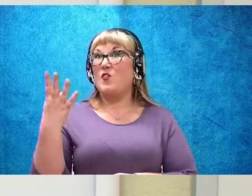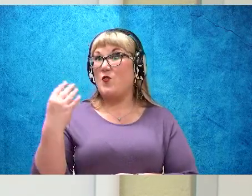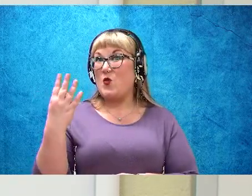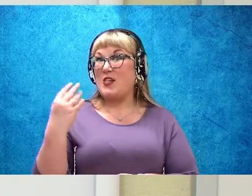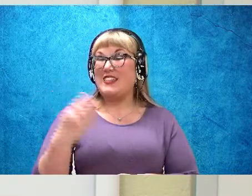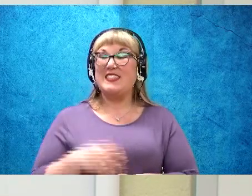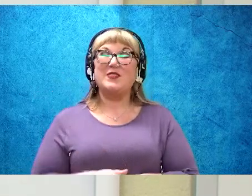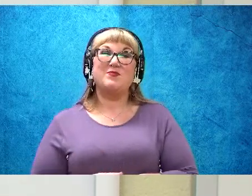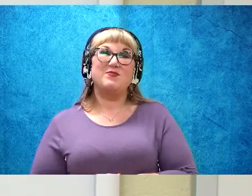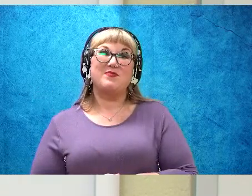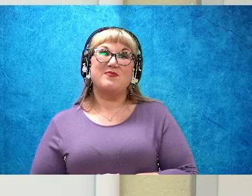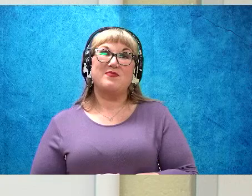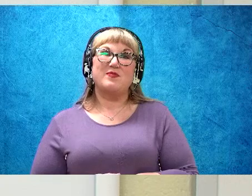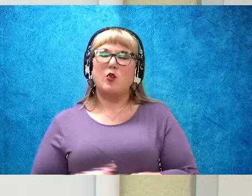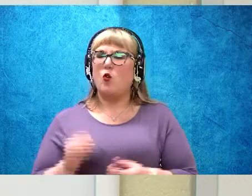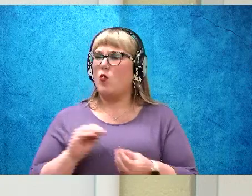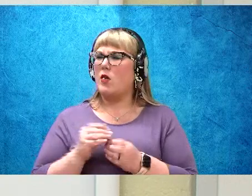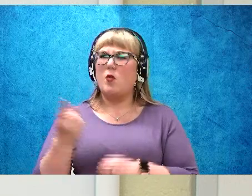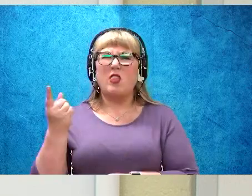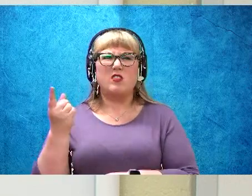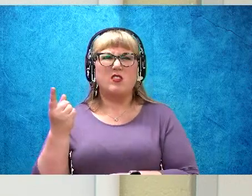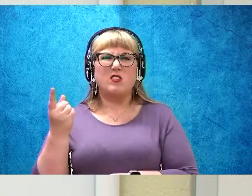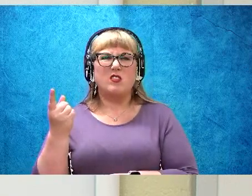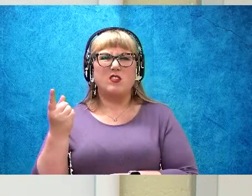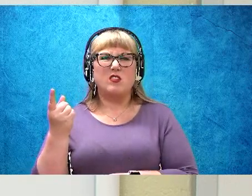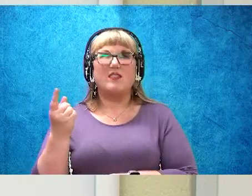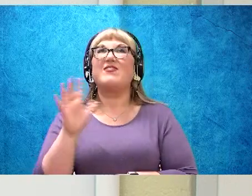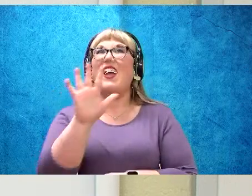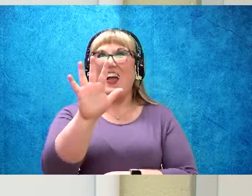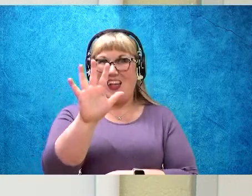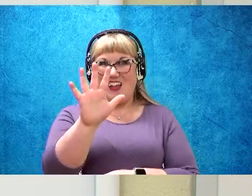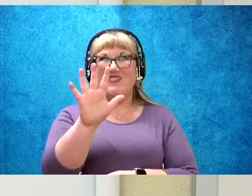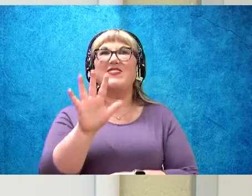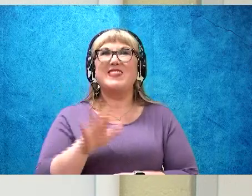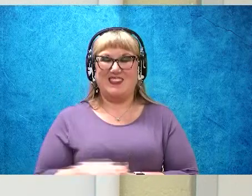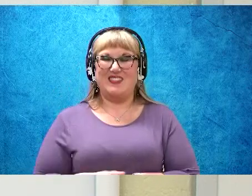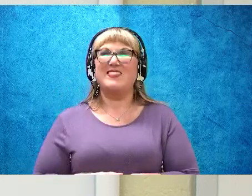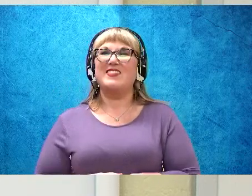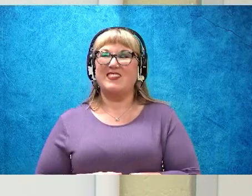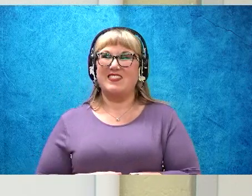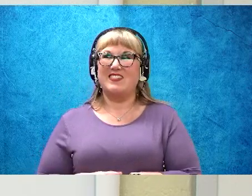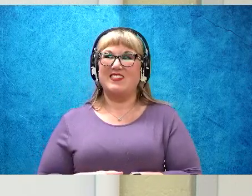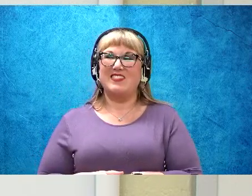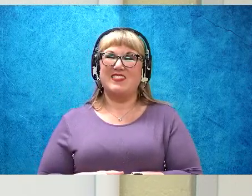14. What number is this? 5.